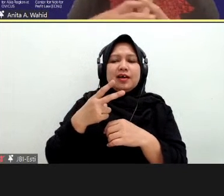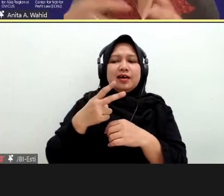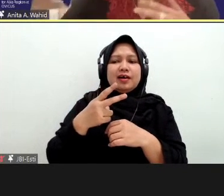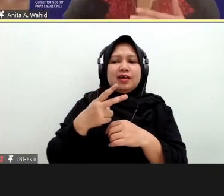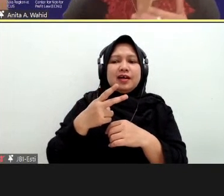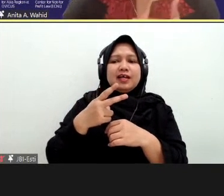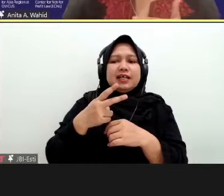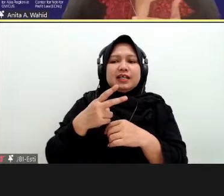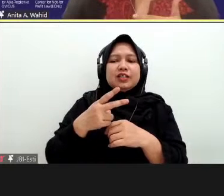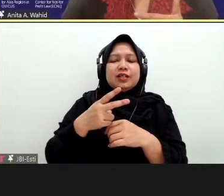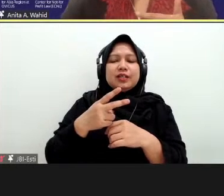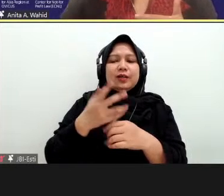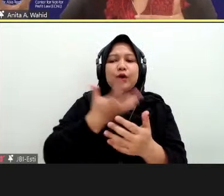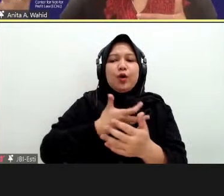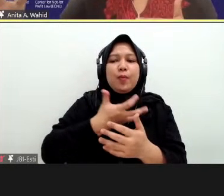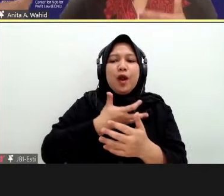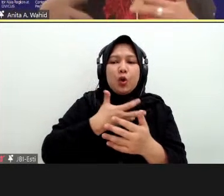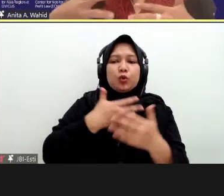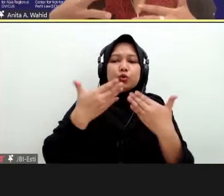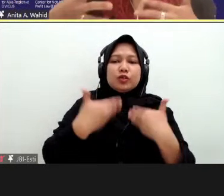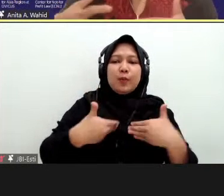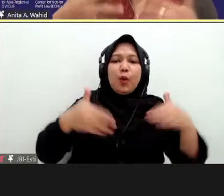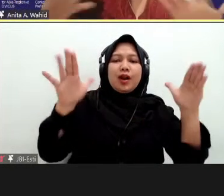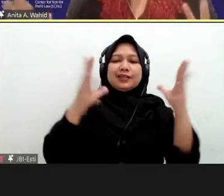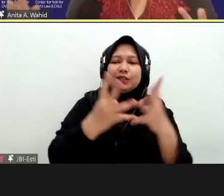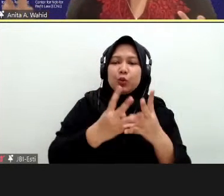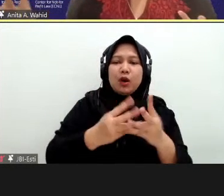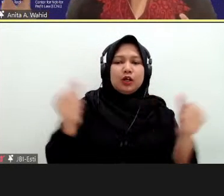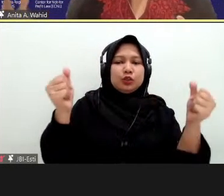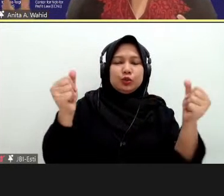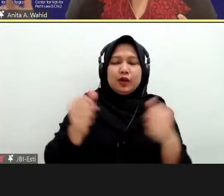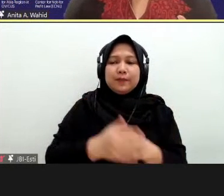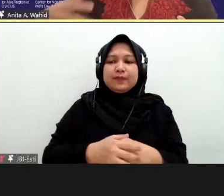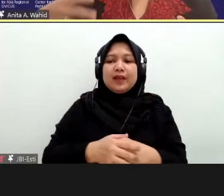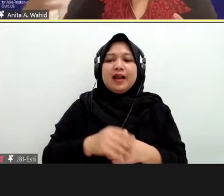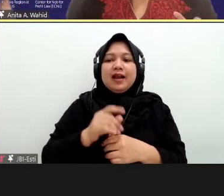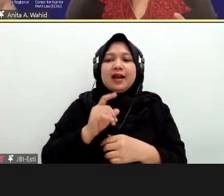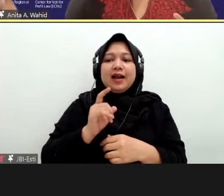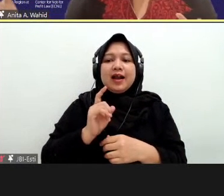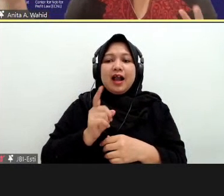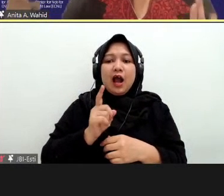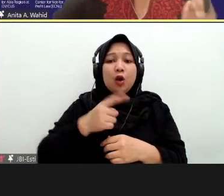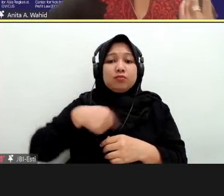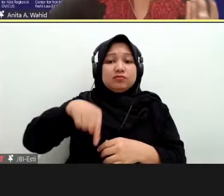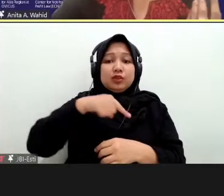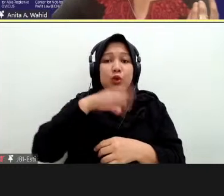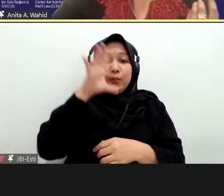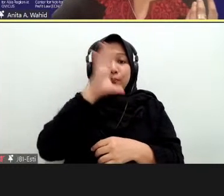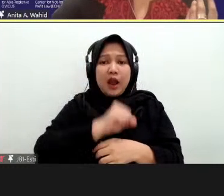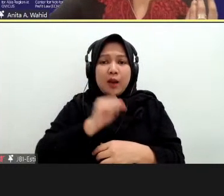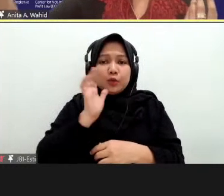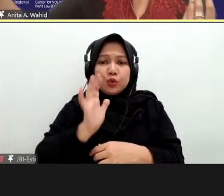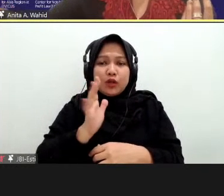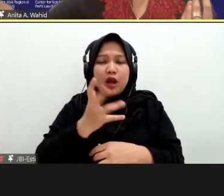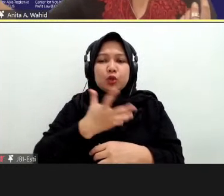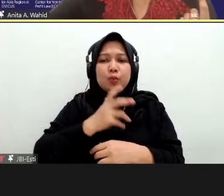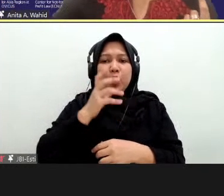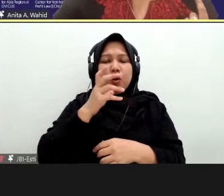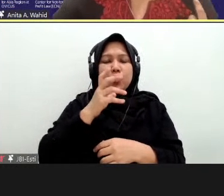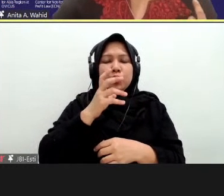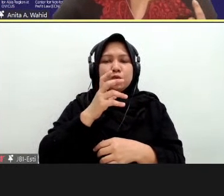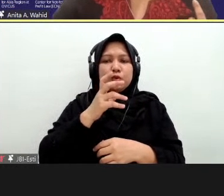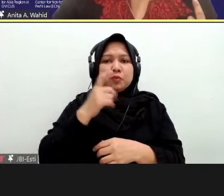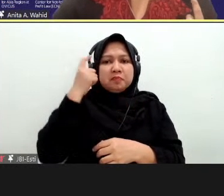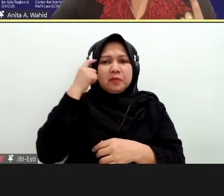the civic space and destroy the democracy itself on their interests. And currently, if we understand and find the best